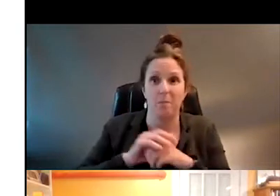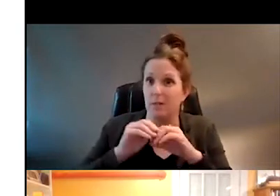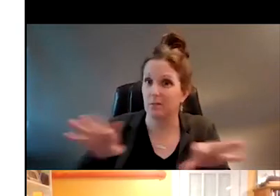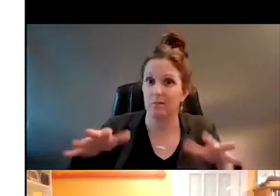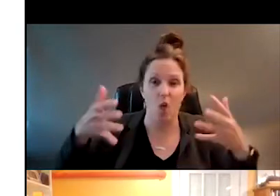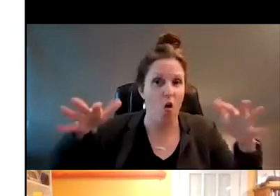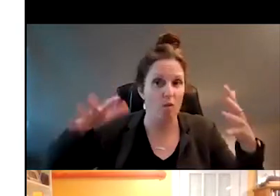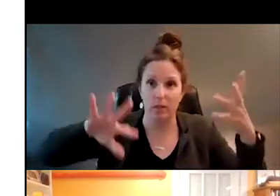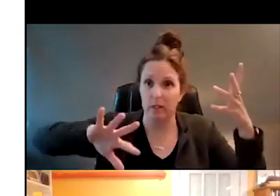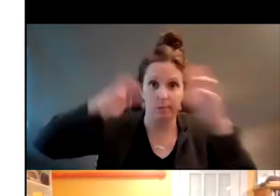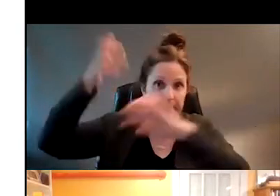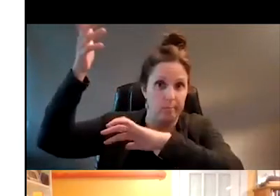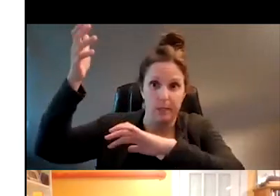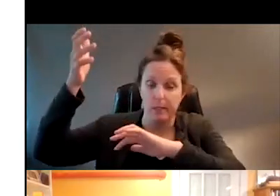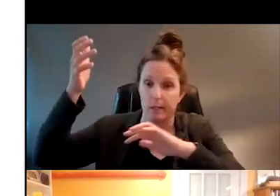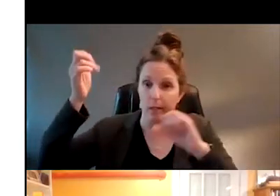disastrous,